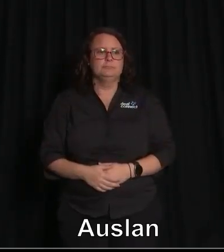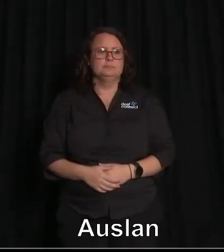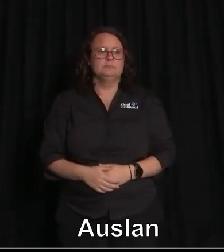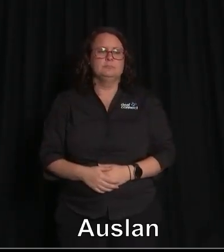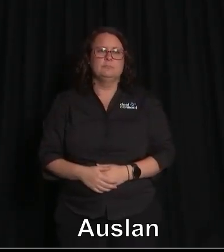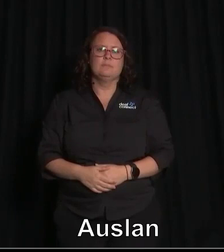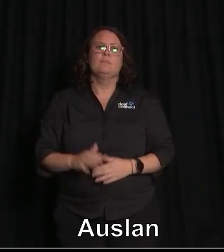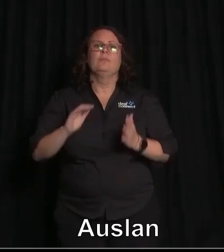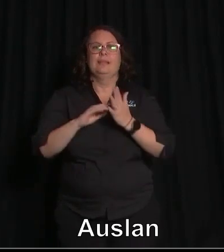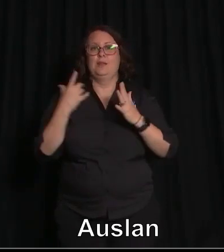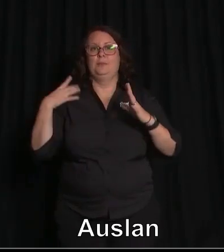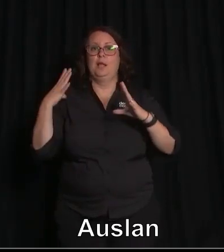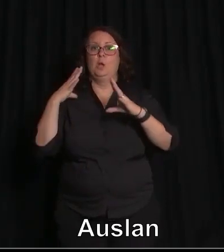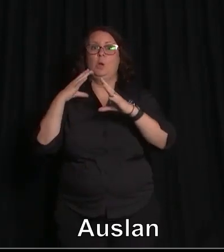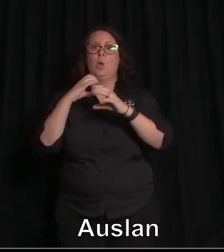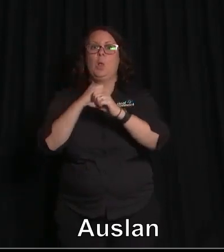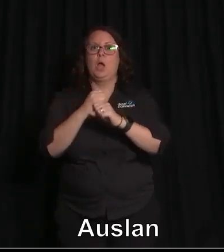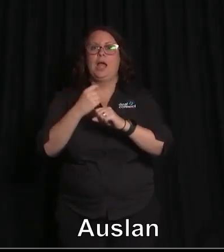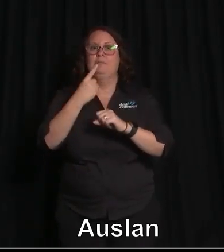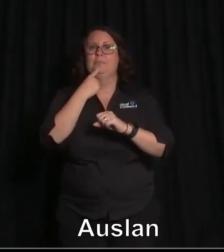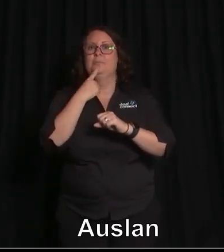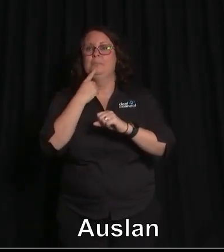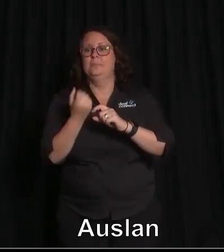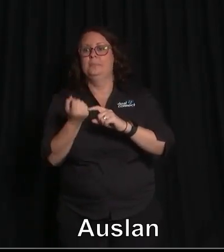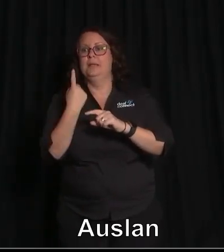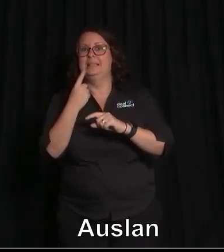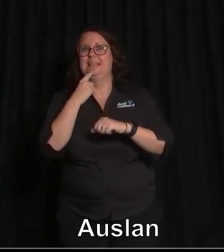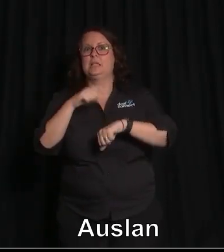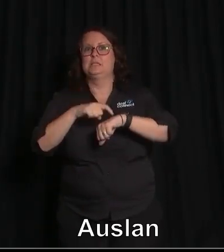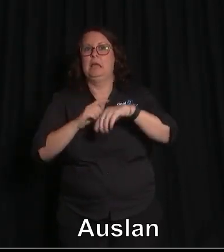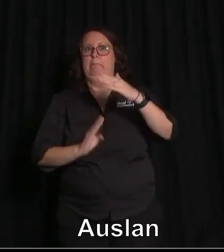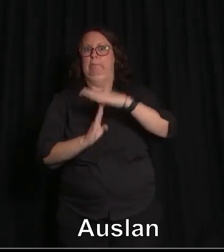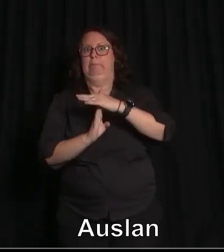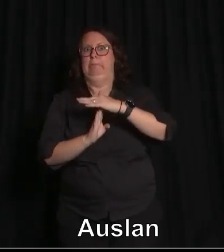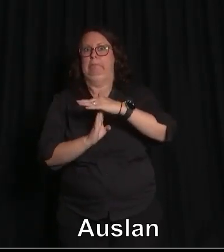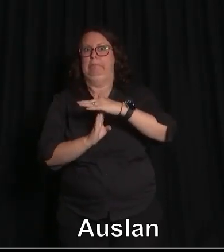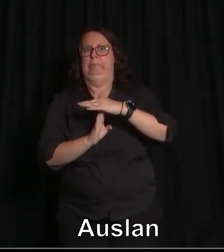I'm going to close now because I just received a text that says, hey, your time is up.